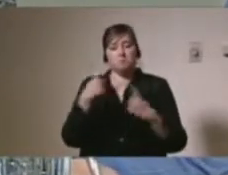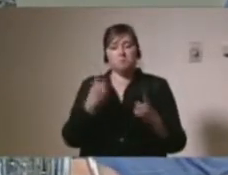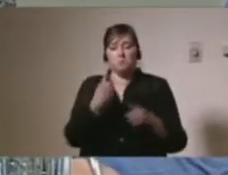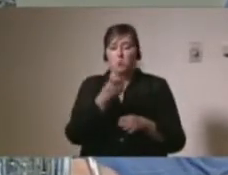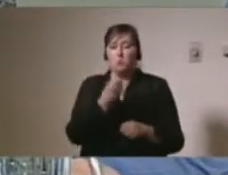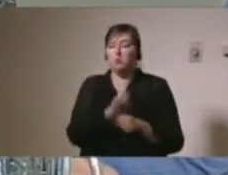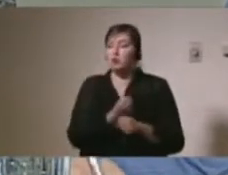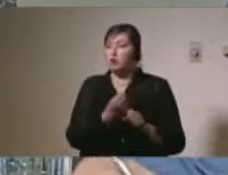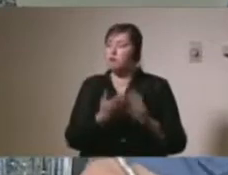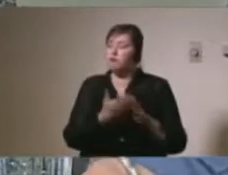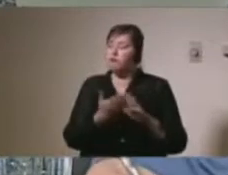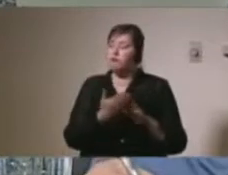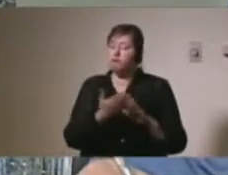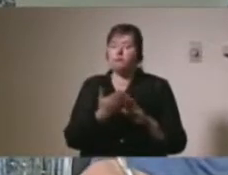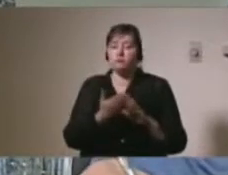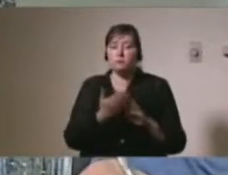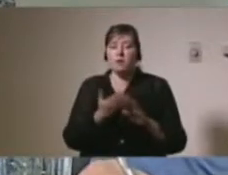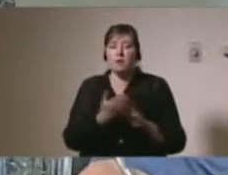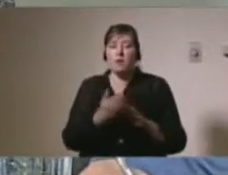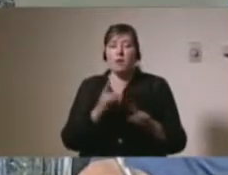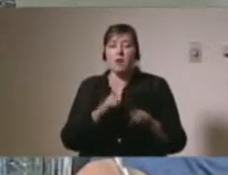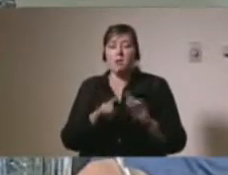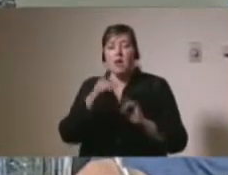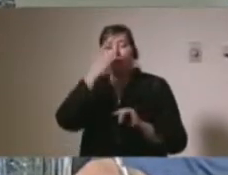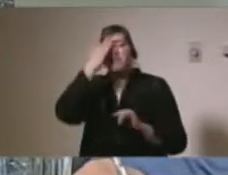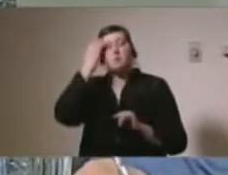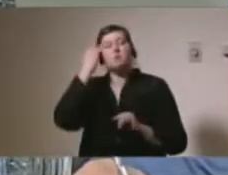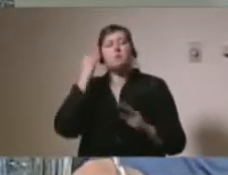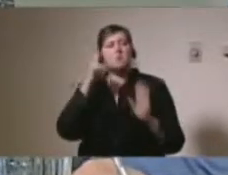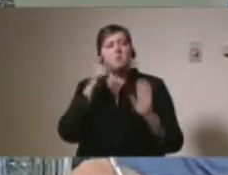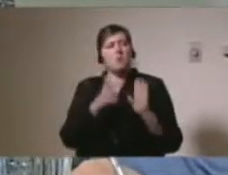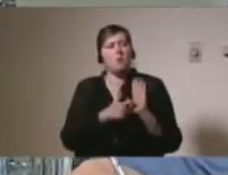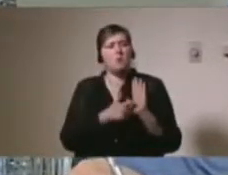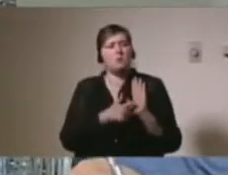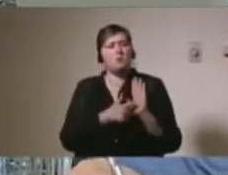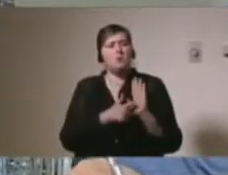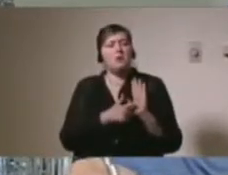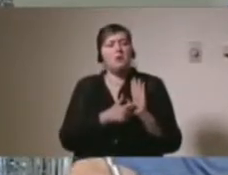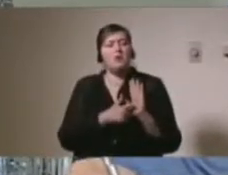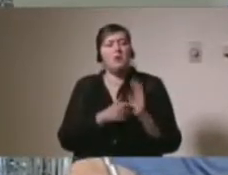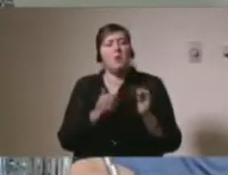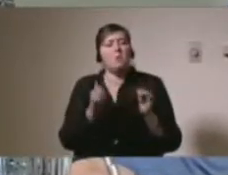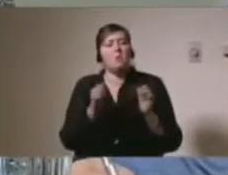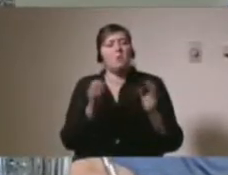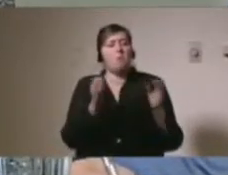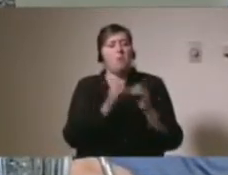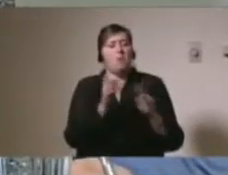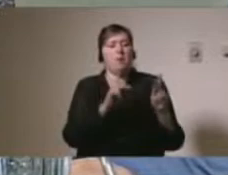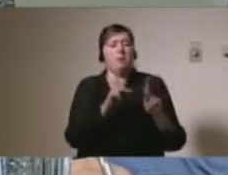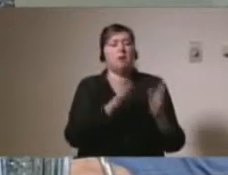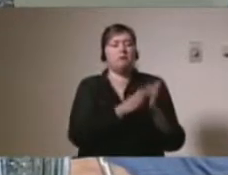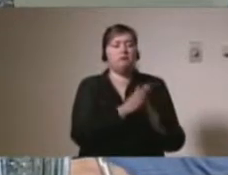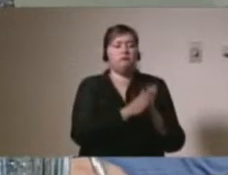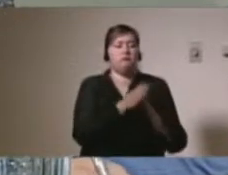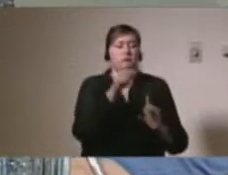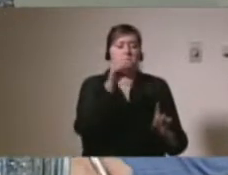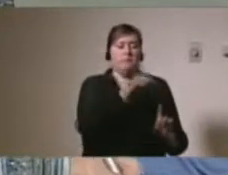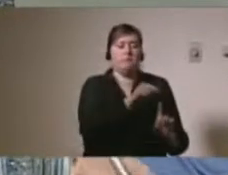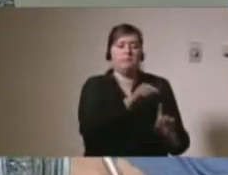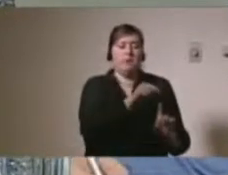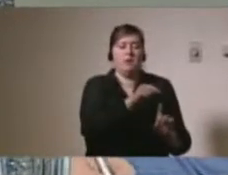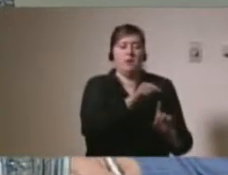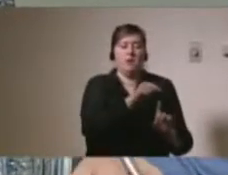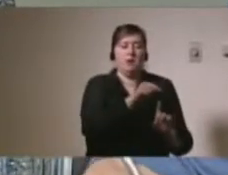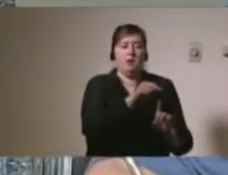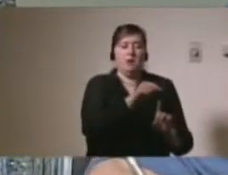people are turning more towards us than towards the savings union. And banks are not interested in microcredit because it